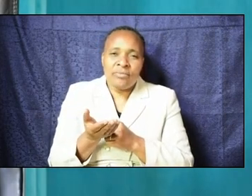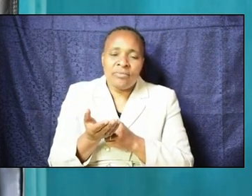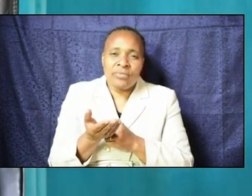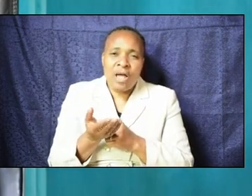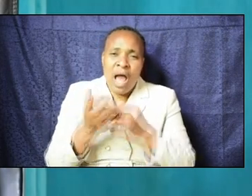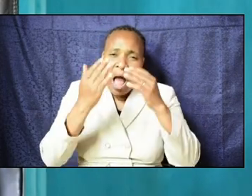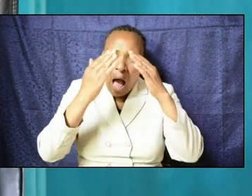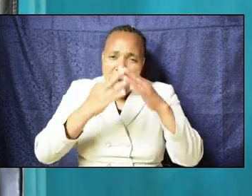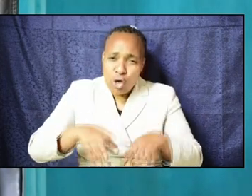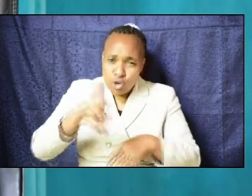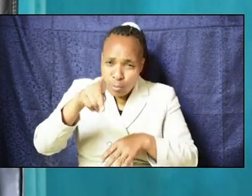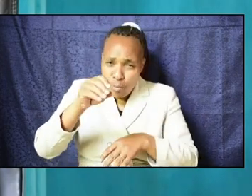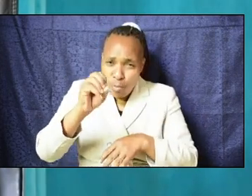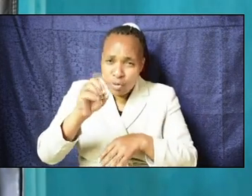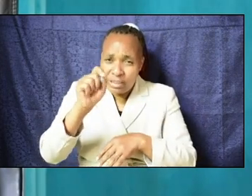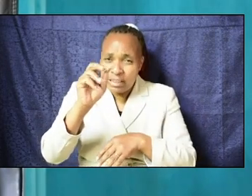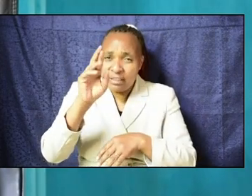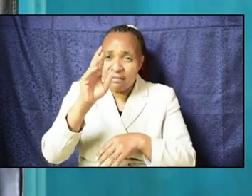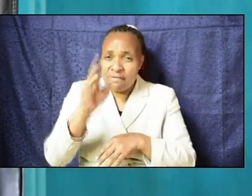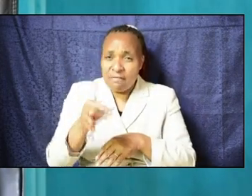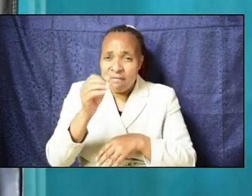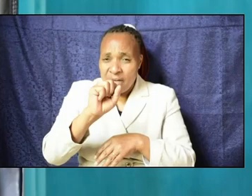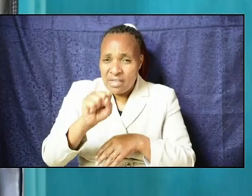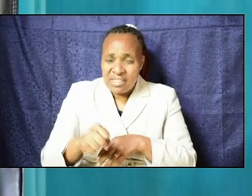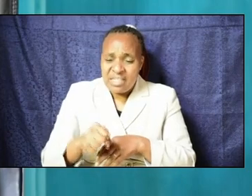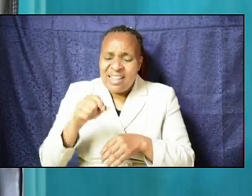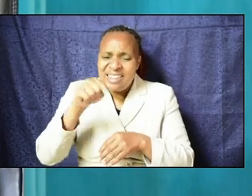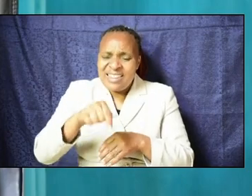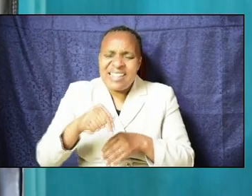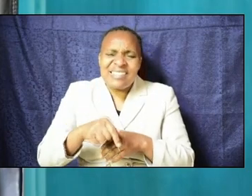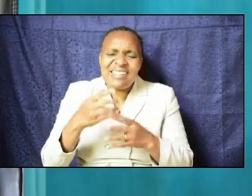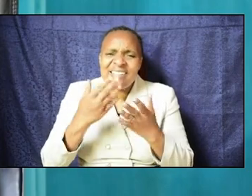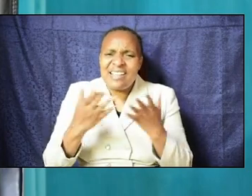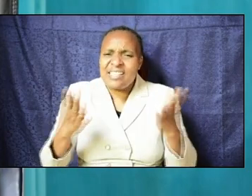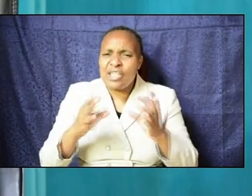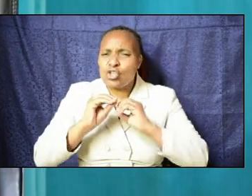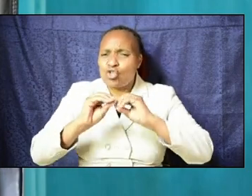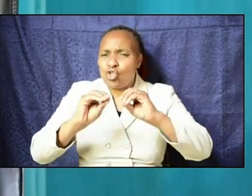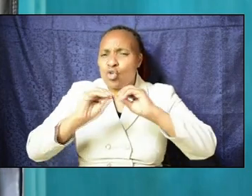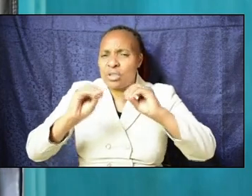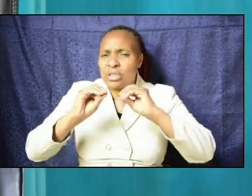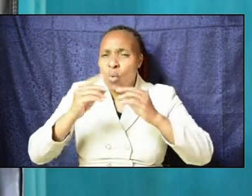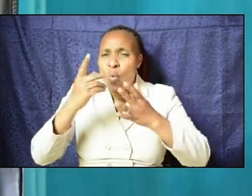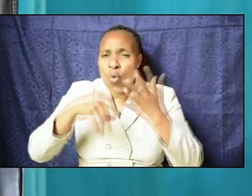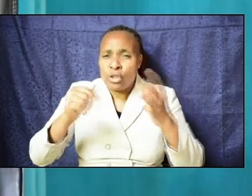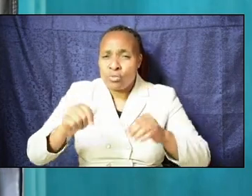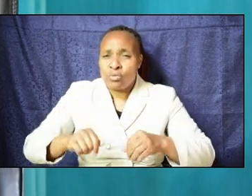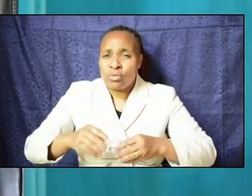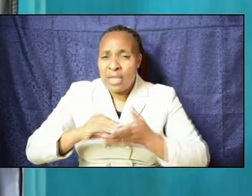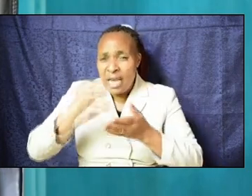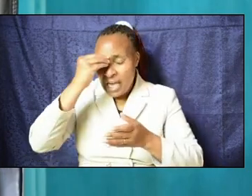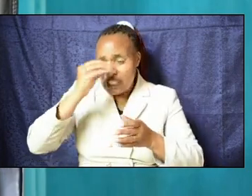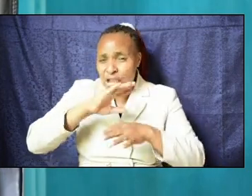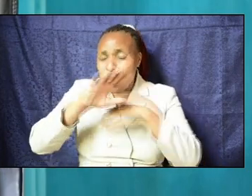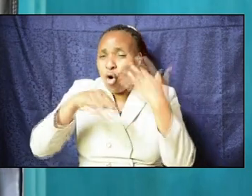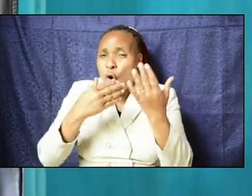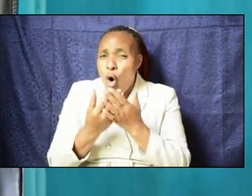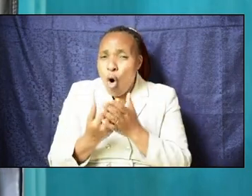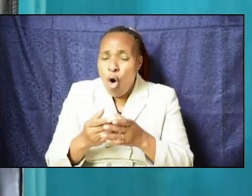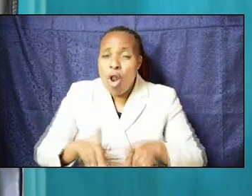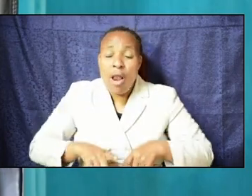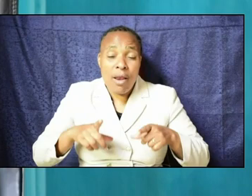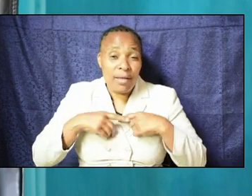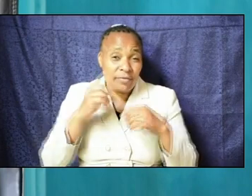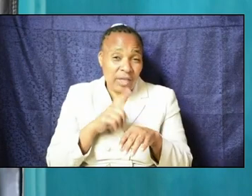Potiphar's house, those few hours of his life taught him what he would not learn in an entire lifetime if